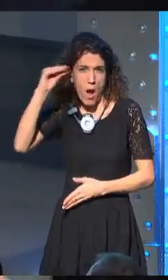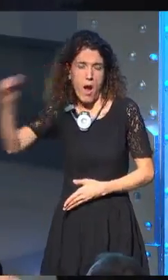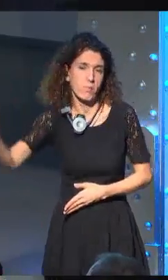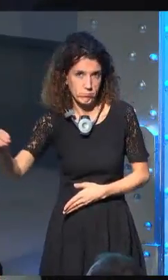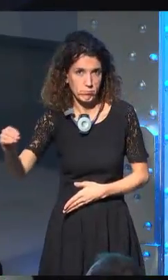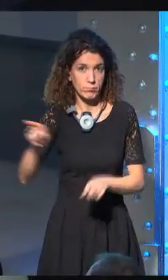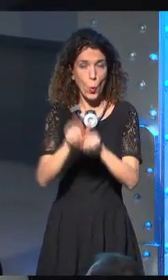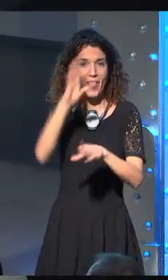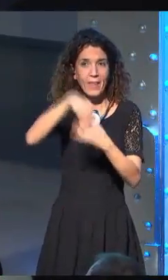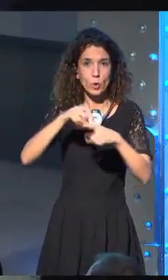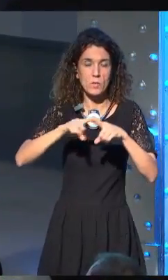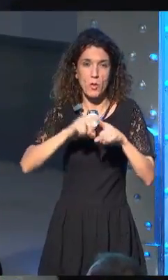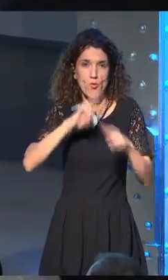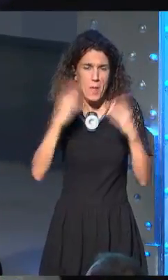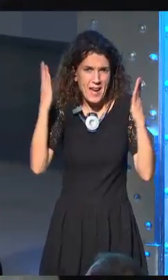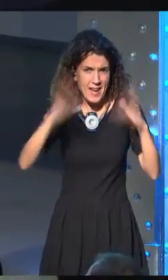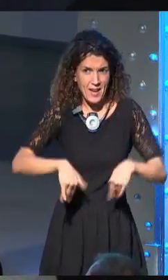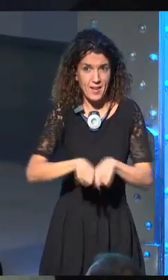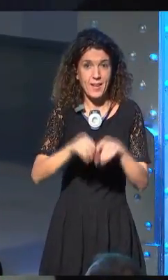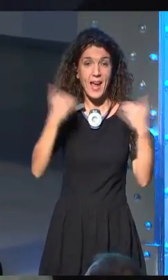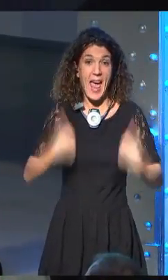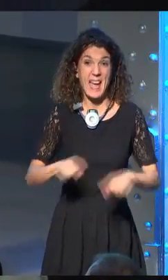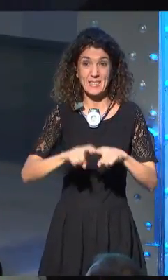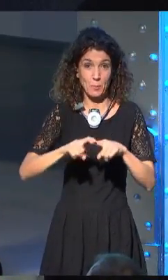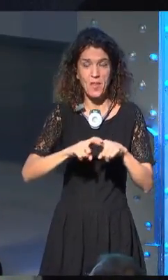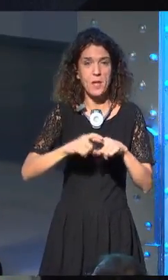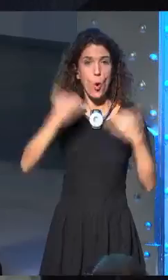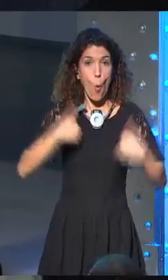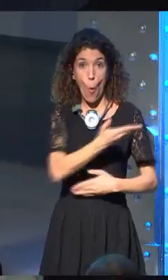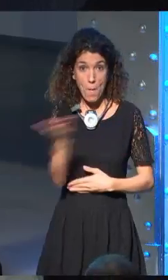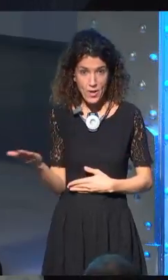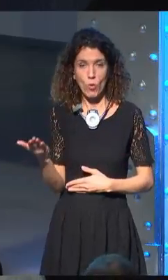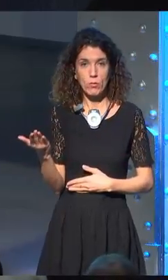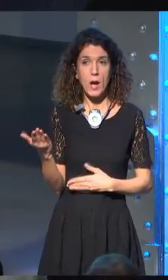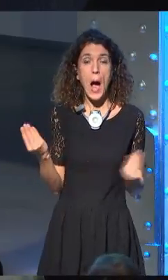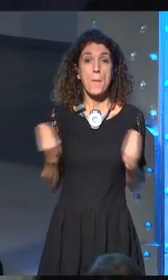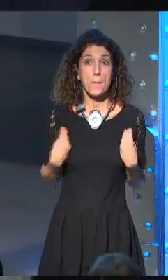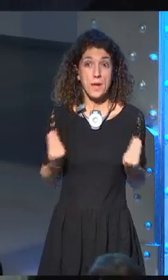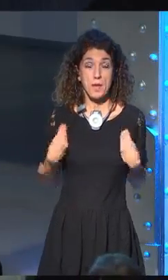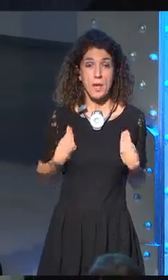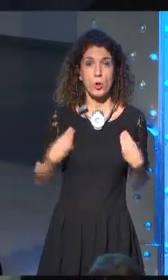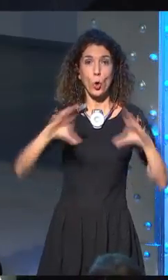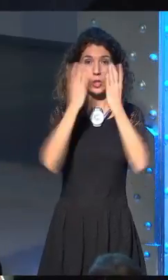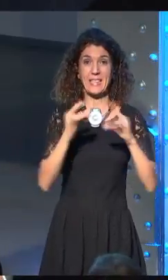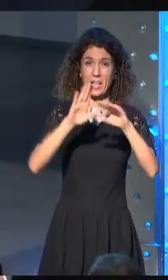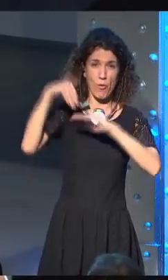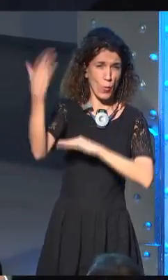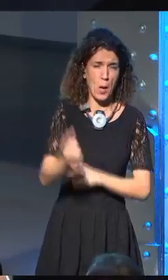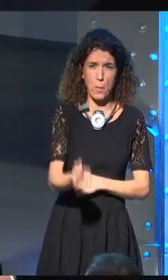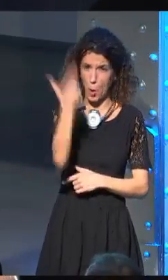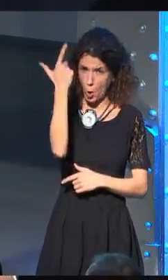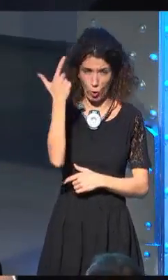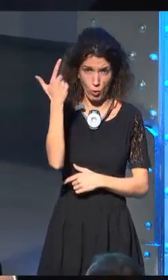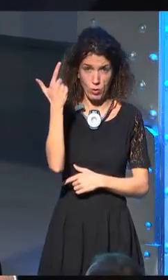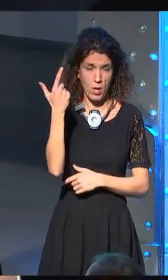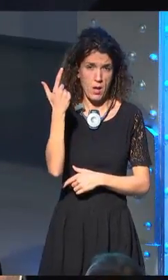is a Homo sapiens sapiens that belongs to that species that has not a name yet, is that species of human beings